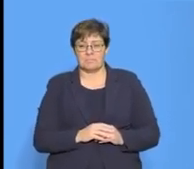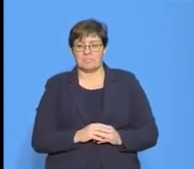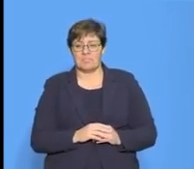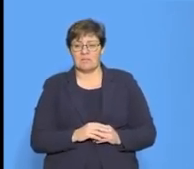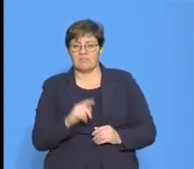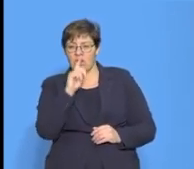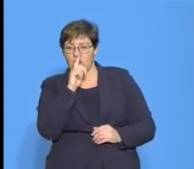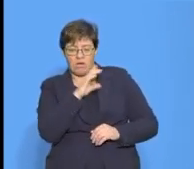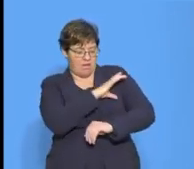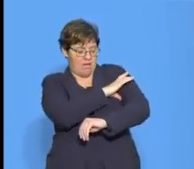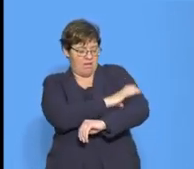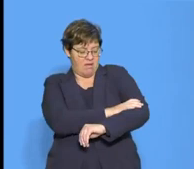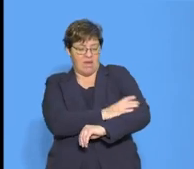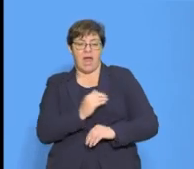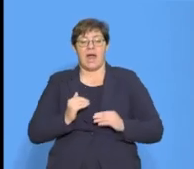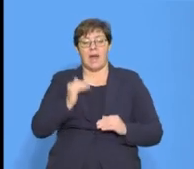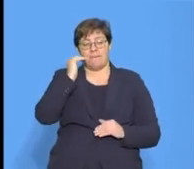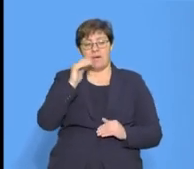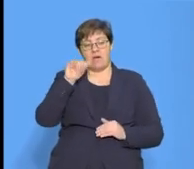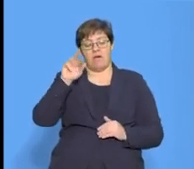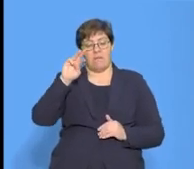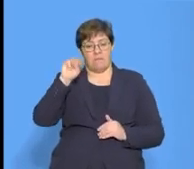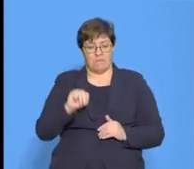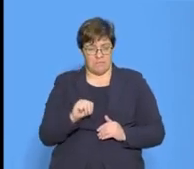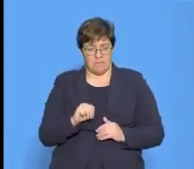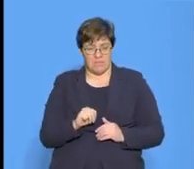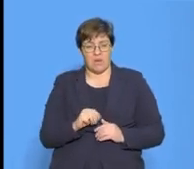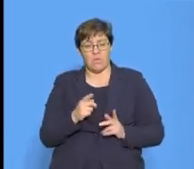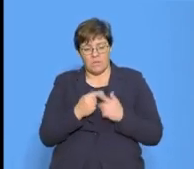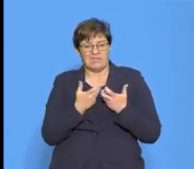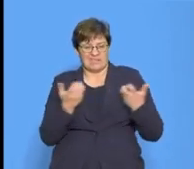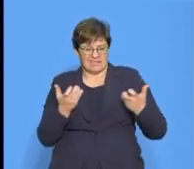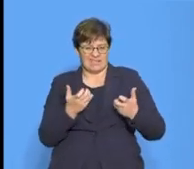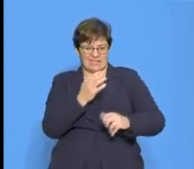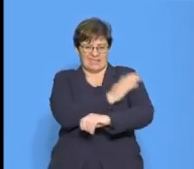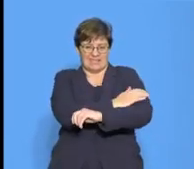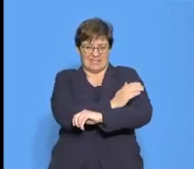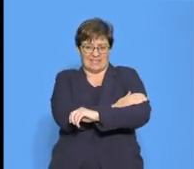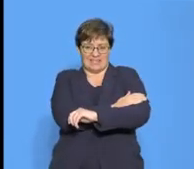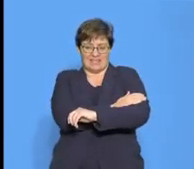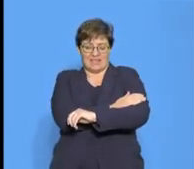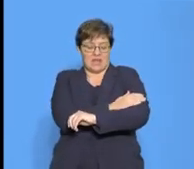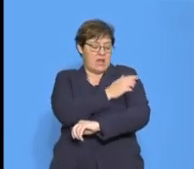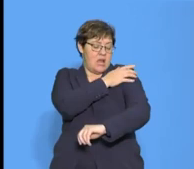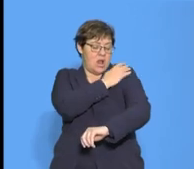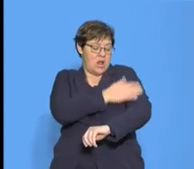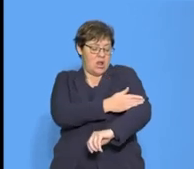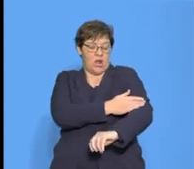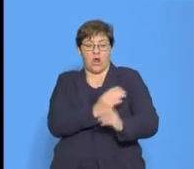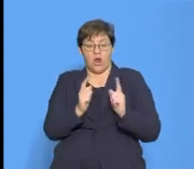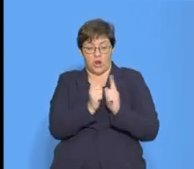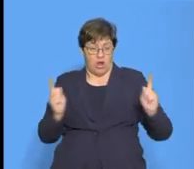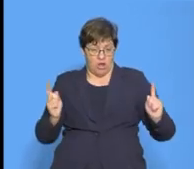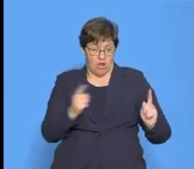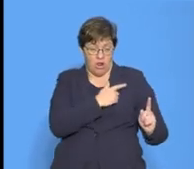looking at this only part of the arm, it's the upper arm. Okay, so we need to distinguish between that. So we have a